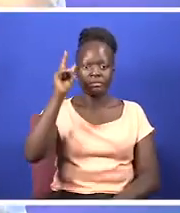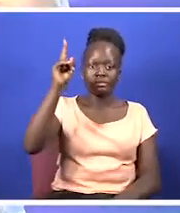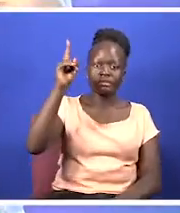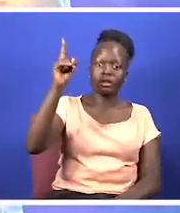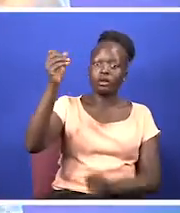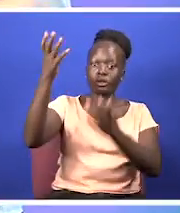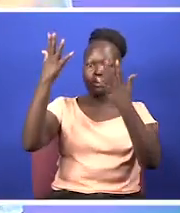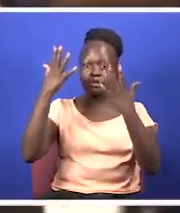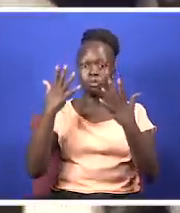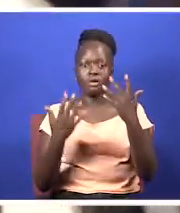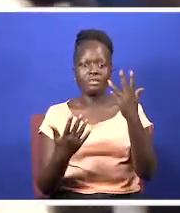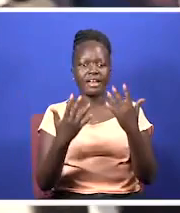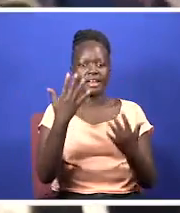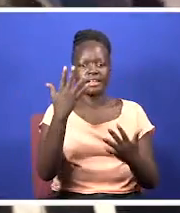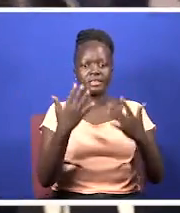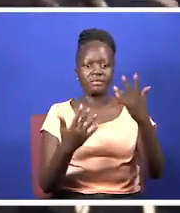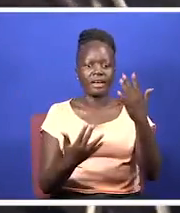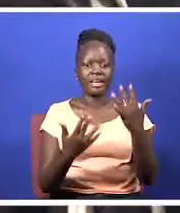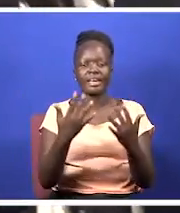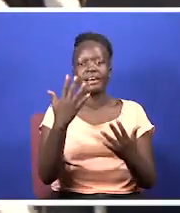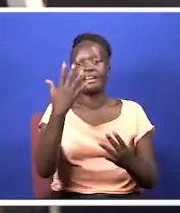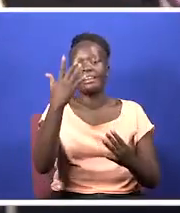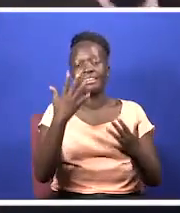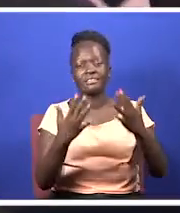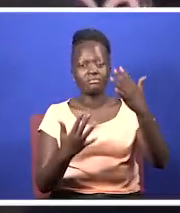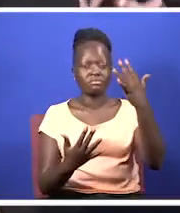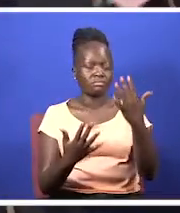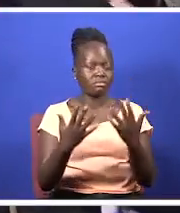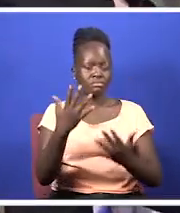fire, Lord. You provide the fire.